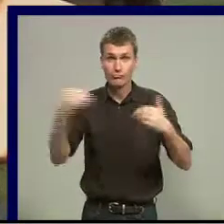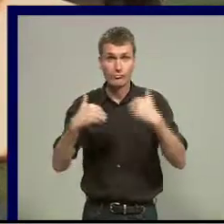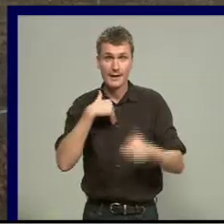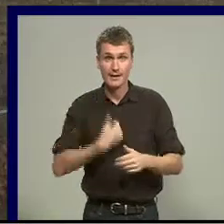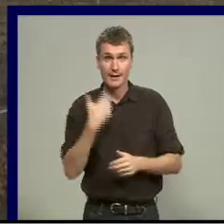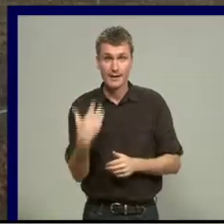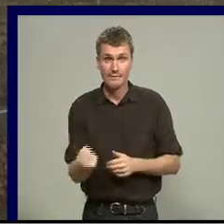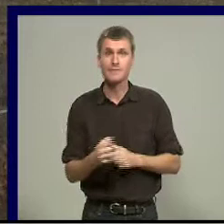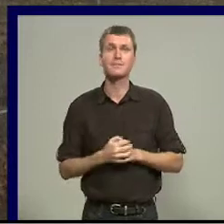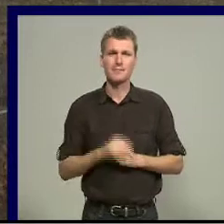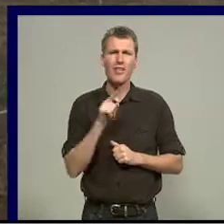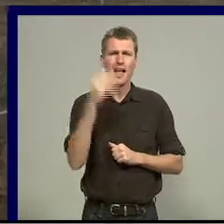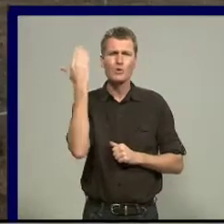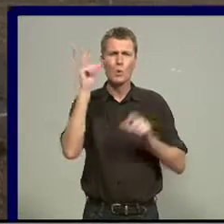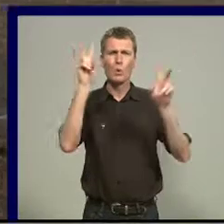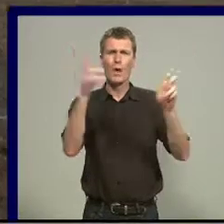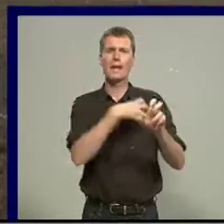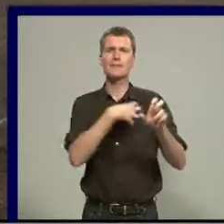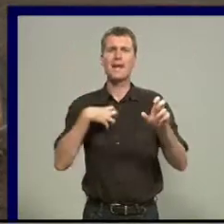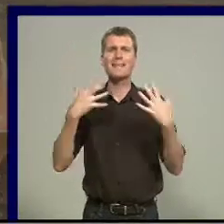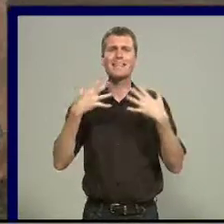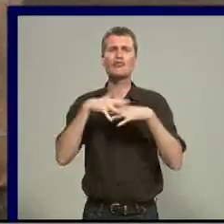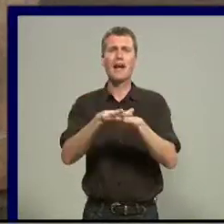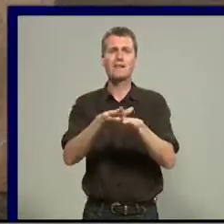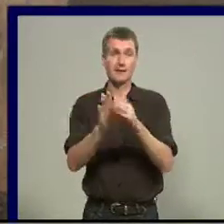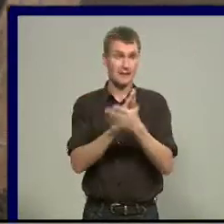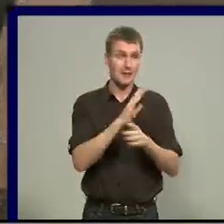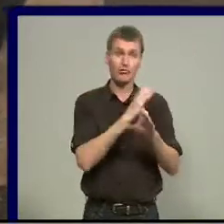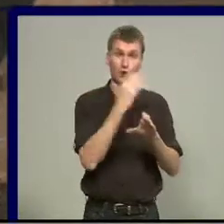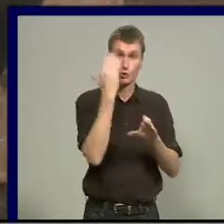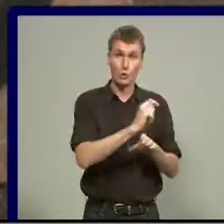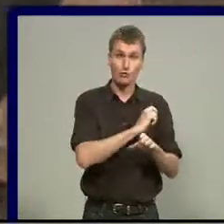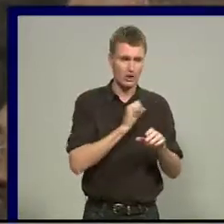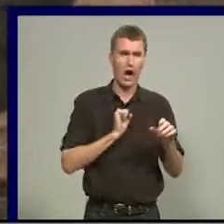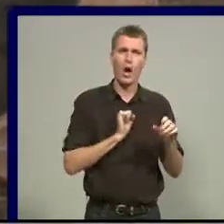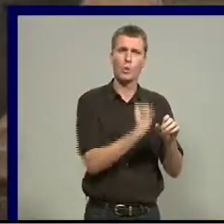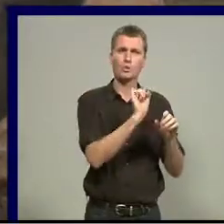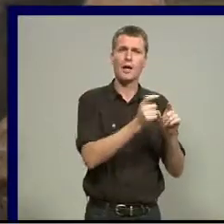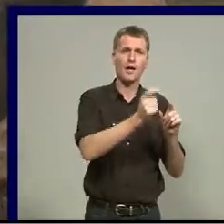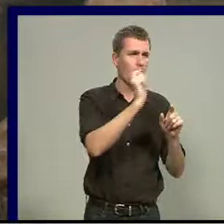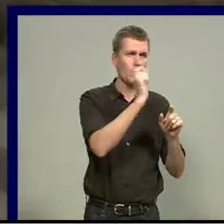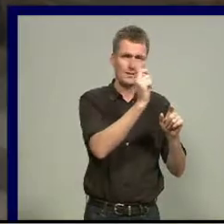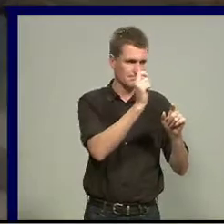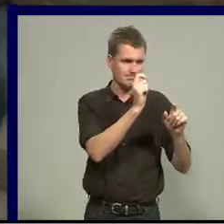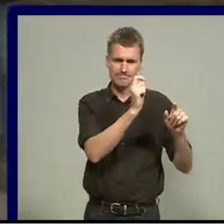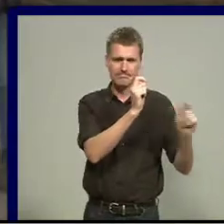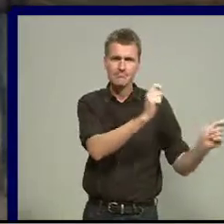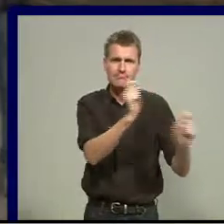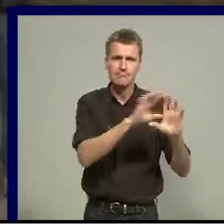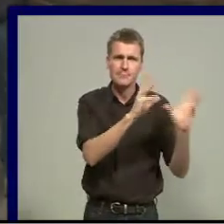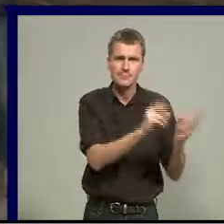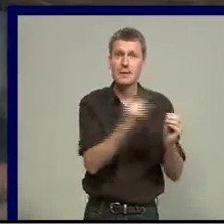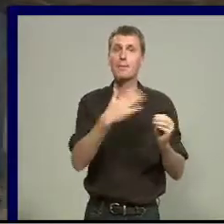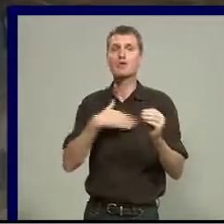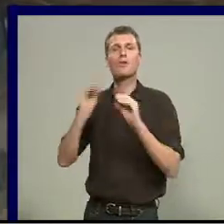will be state integrated. The Trust will own and pay for the buildings, and the Ministry of Education covers its operating costs and